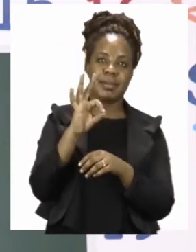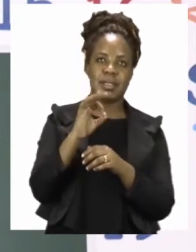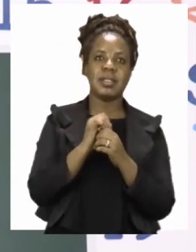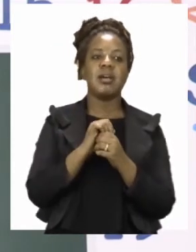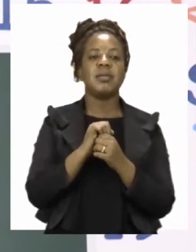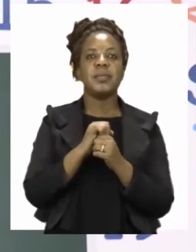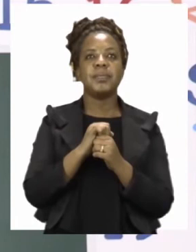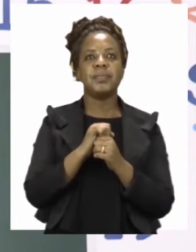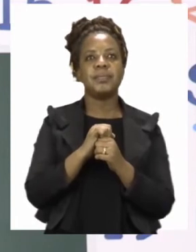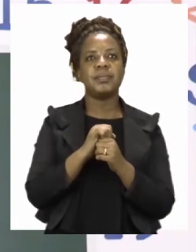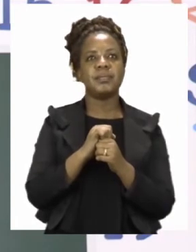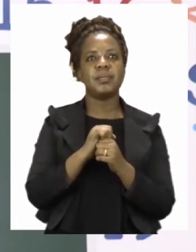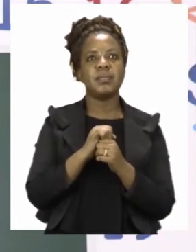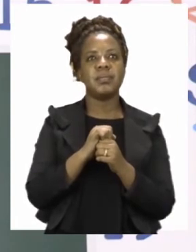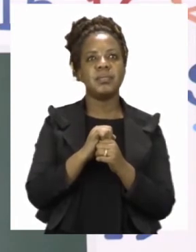15,